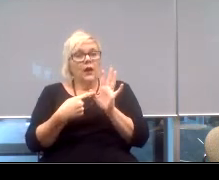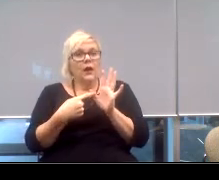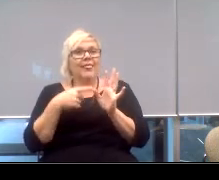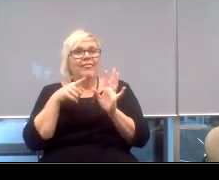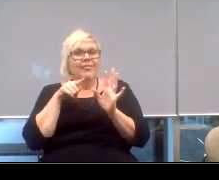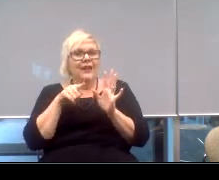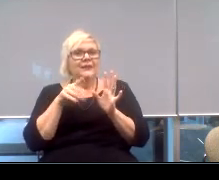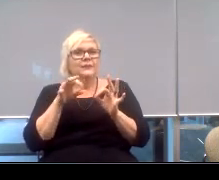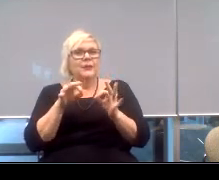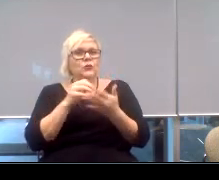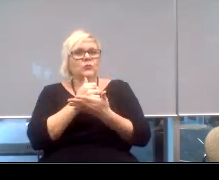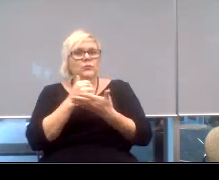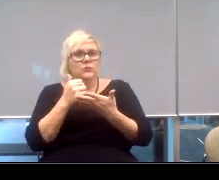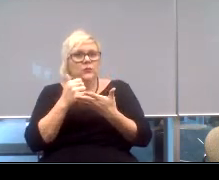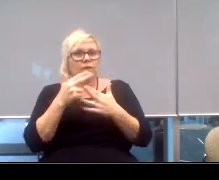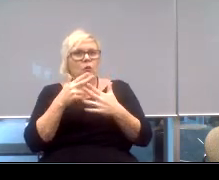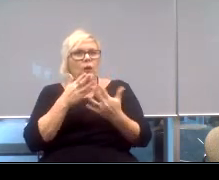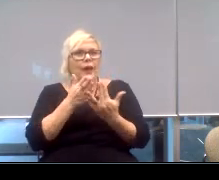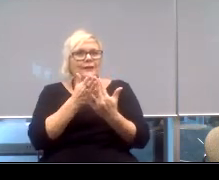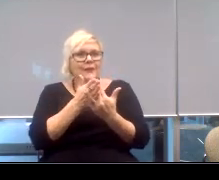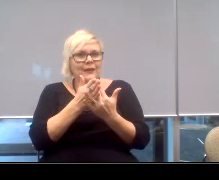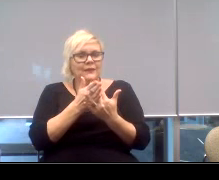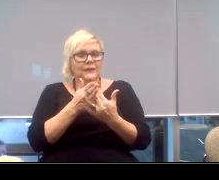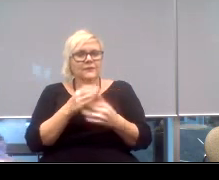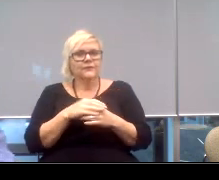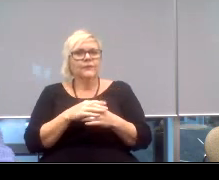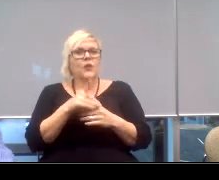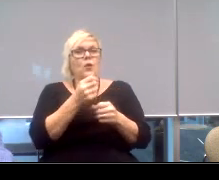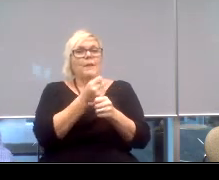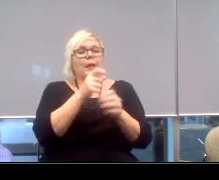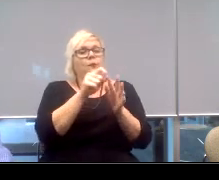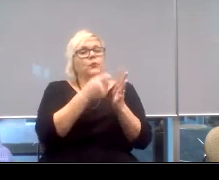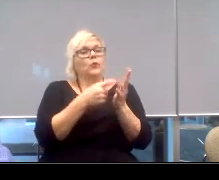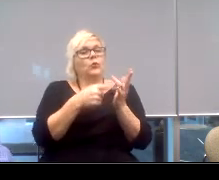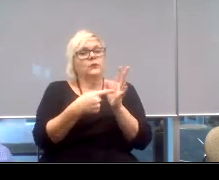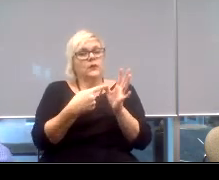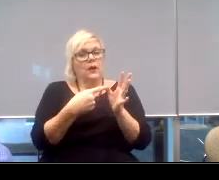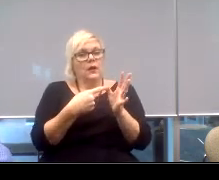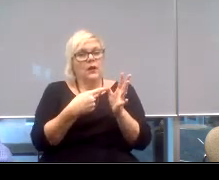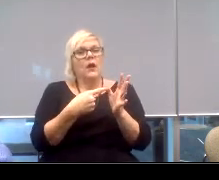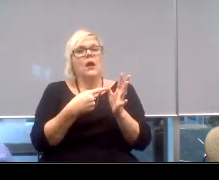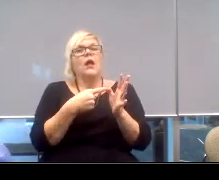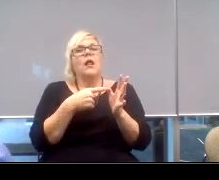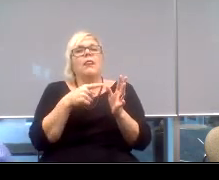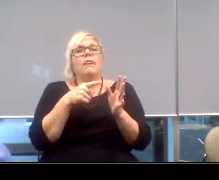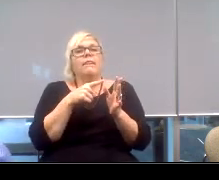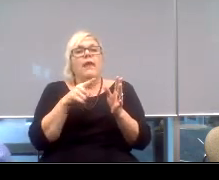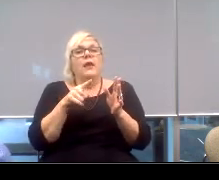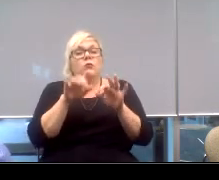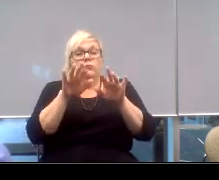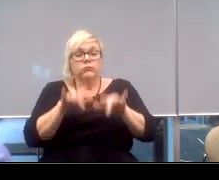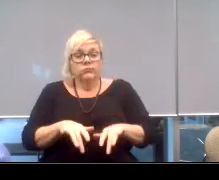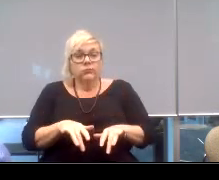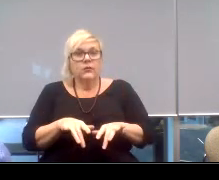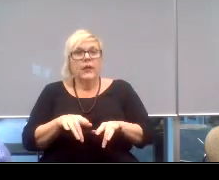provider portal on the NDIS website. You create that, you complete your declaration of suitability, and you're on your